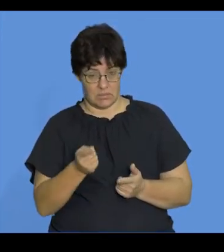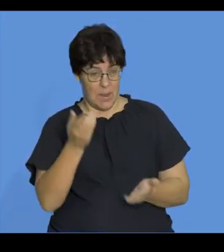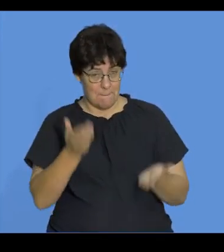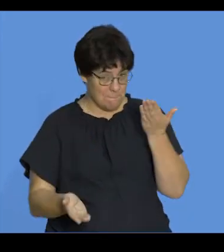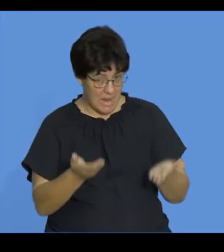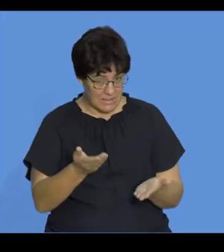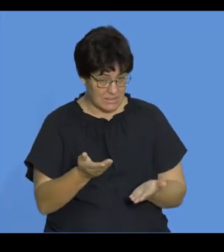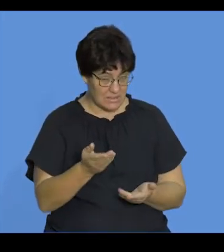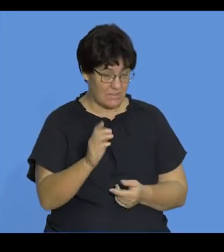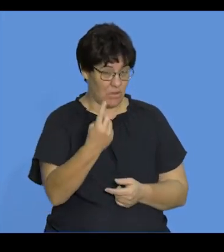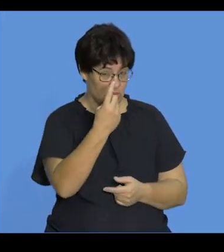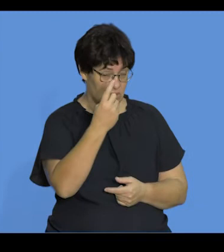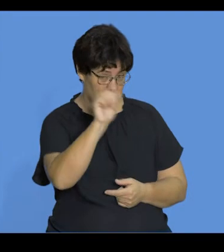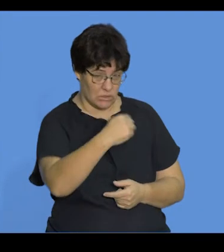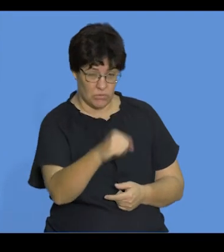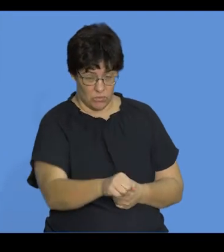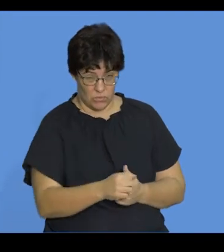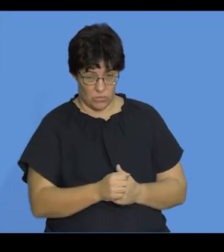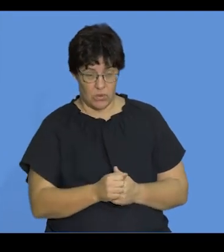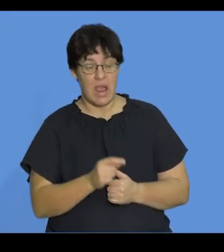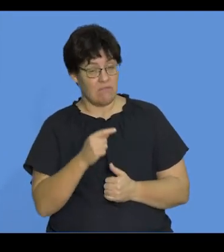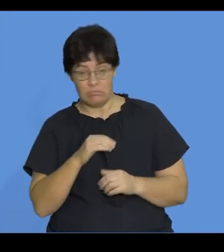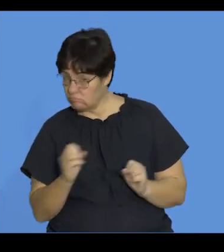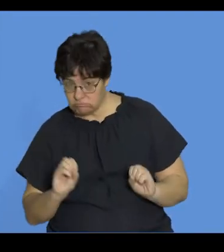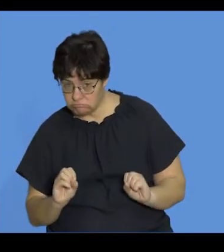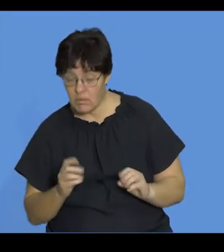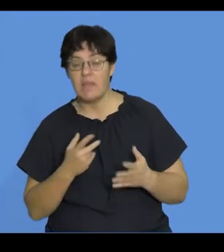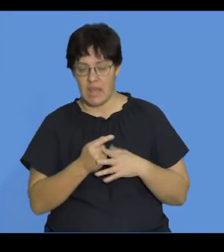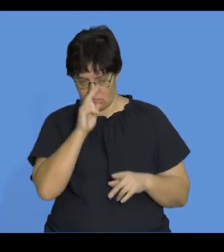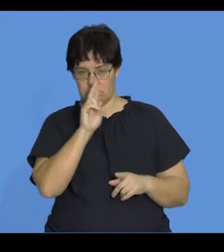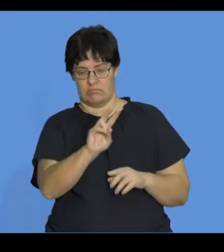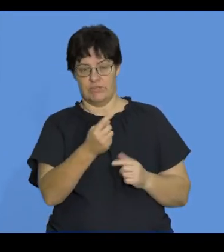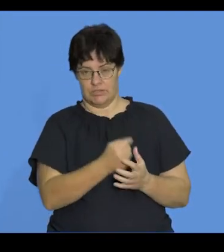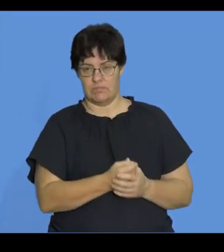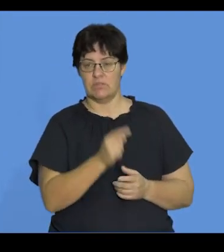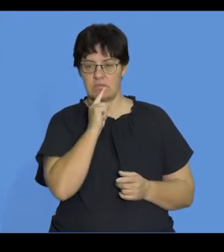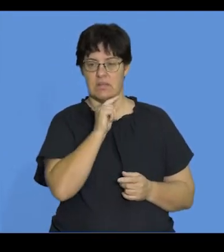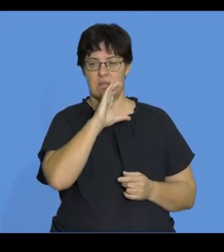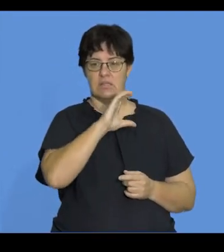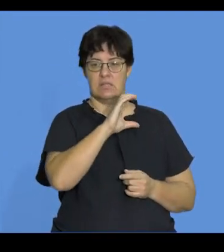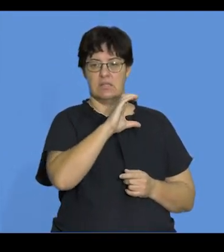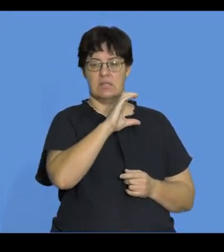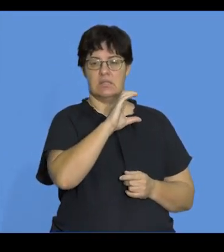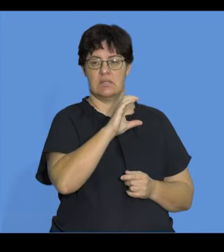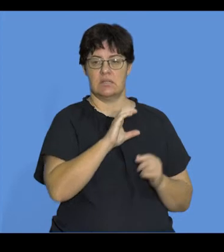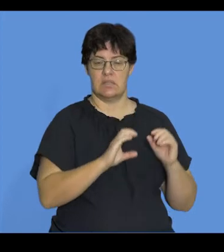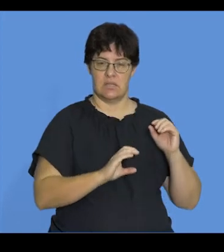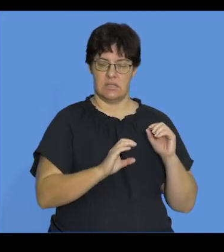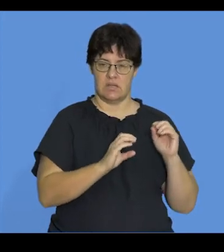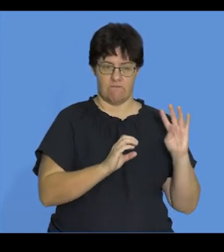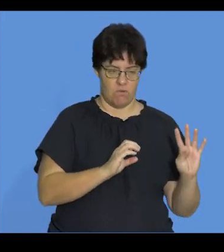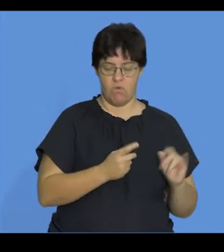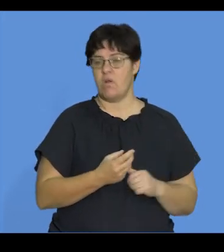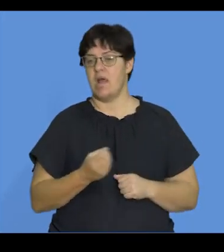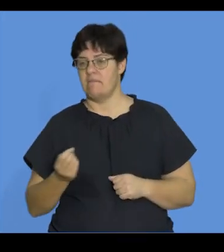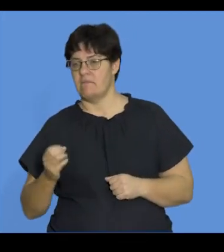balanced or not? If not, then we need to do something about it. Okay, let's check carbon, okay? Carbon is 4 on the left,